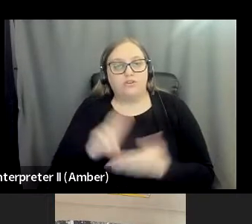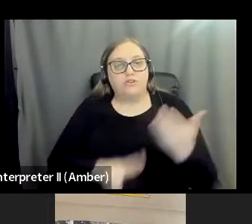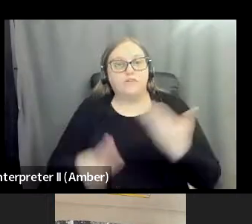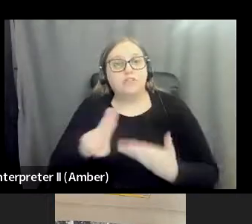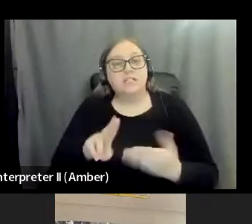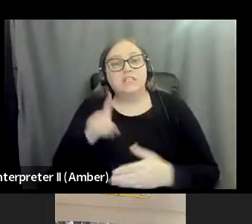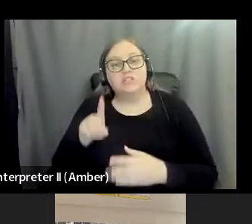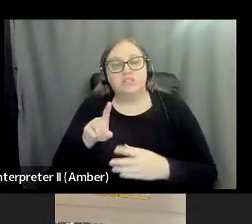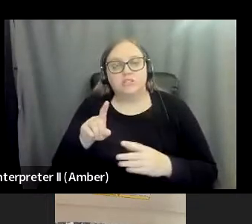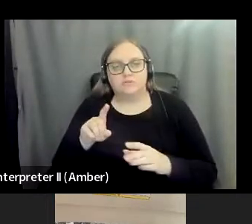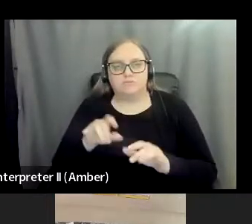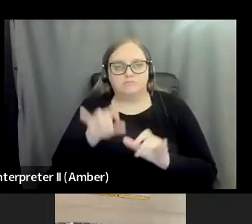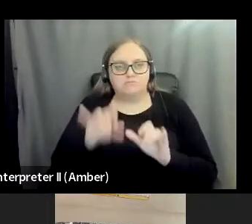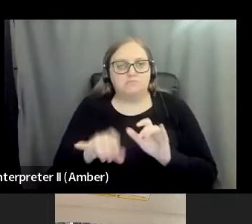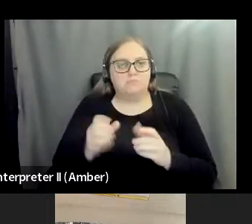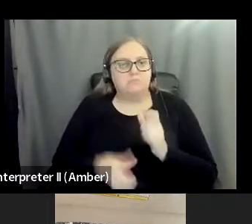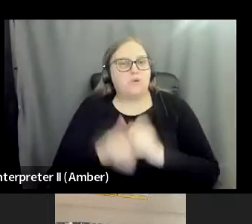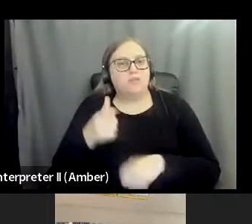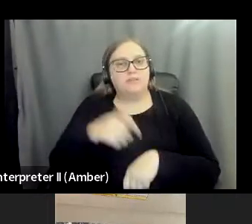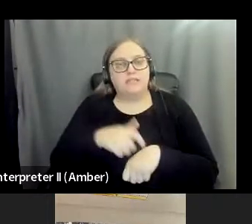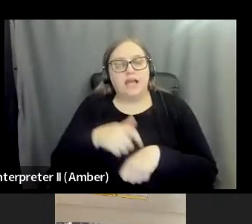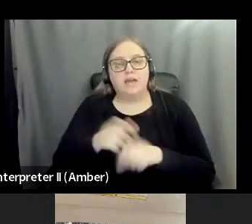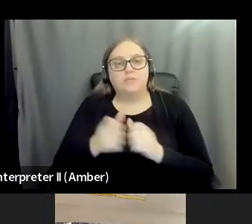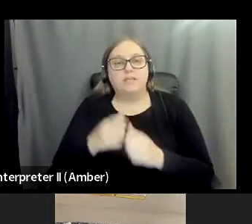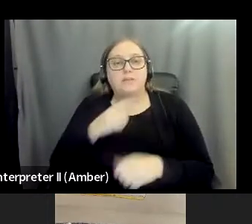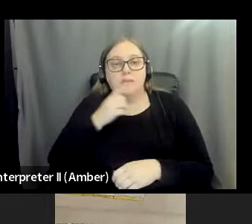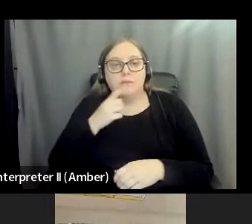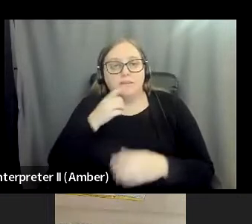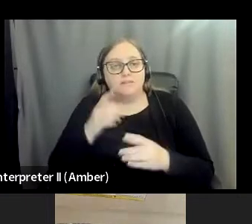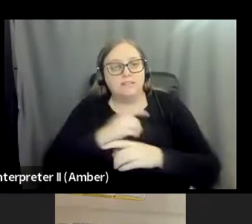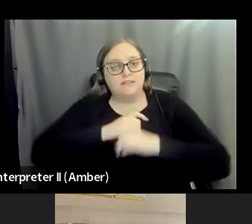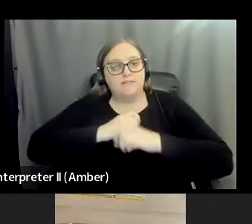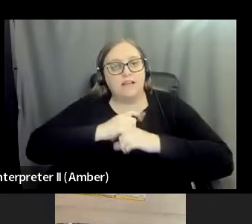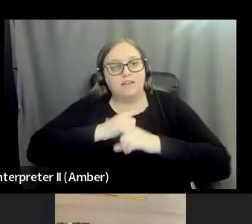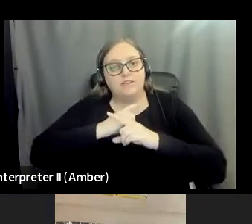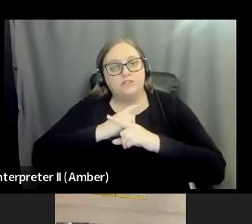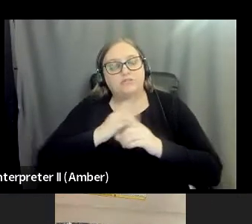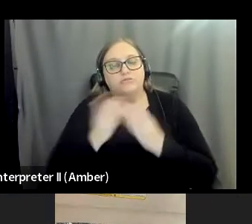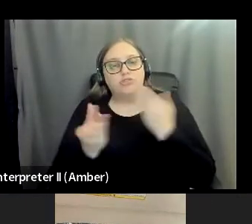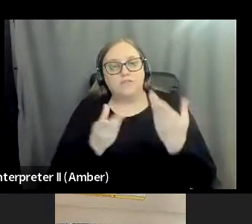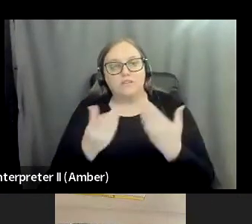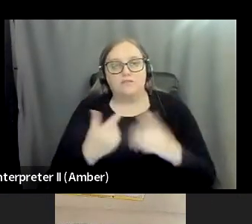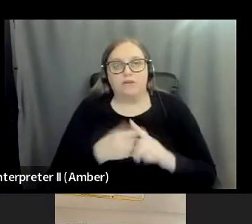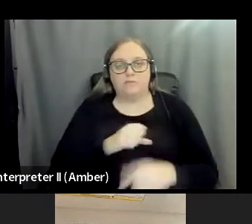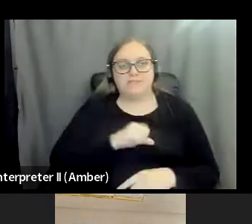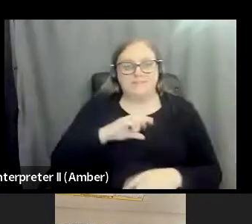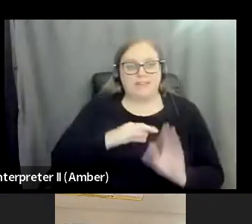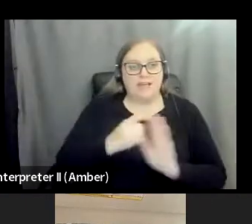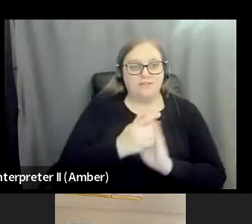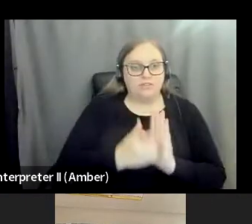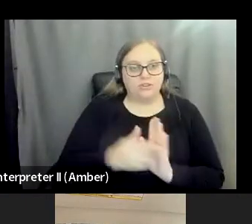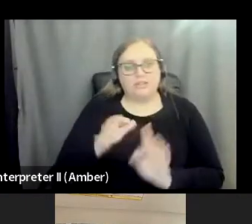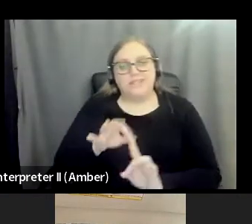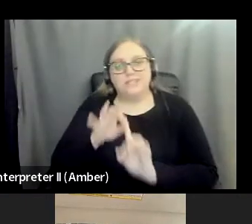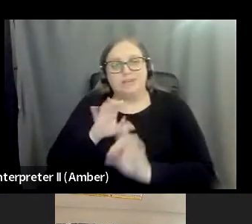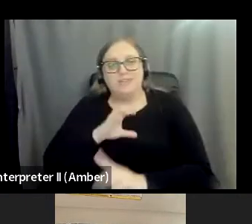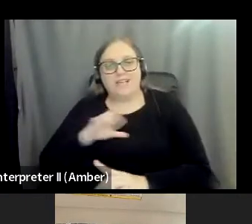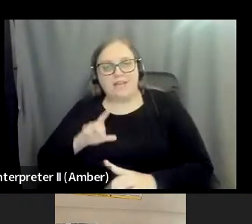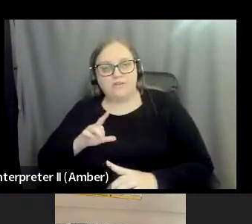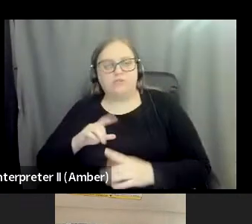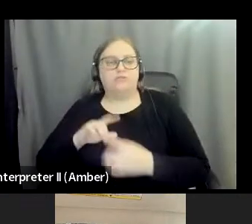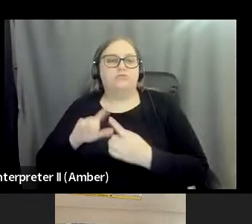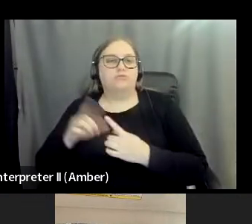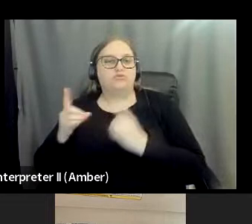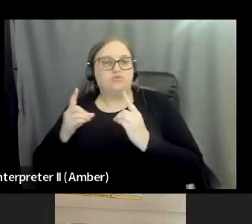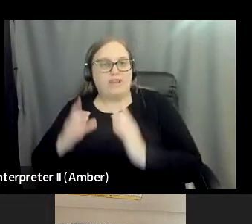She has spent the bulk of her legal career with the Public Defender Service, rising from a staff attorney to special counsel to the